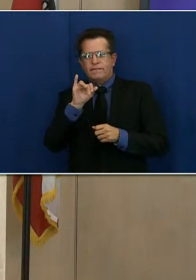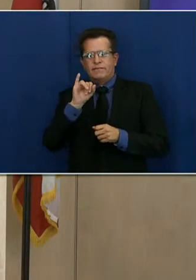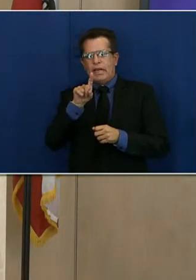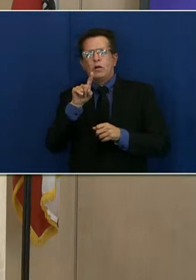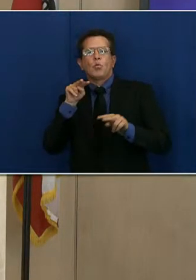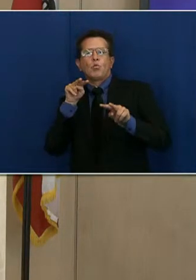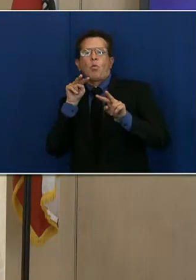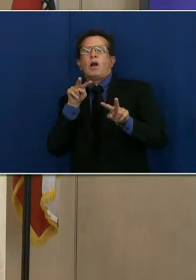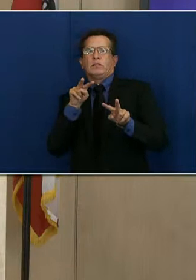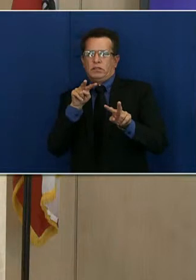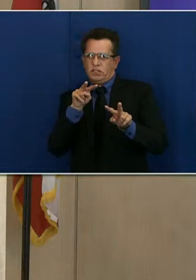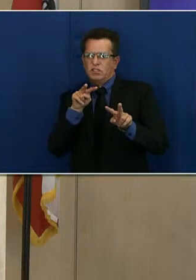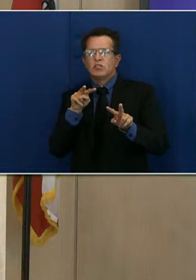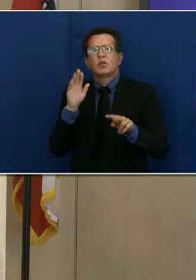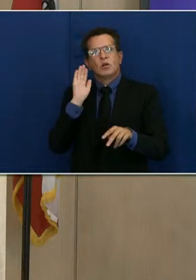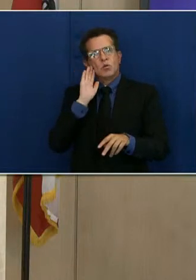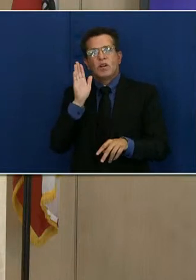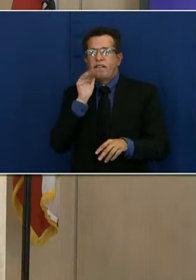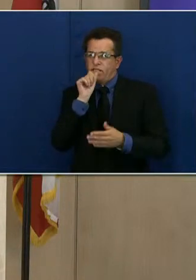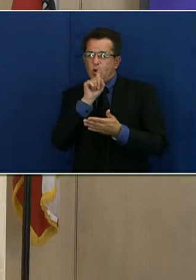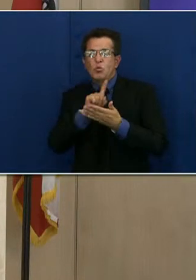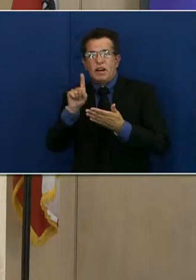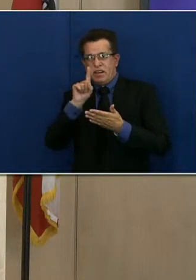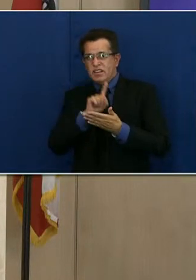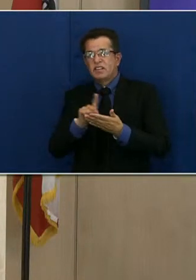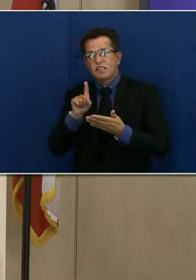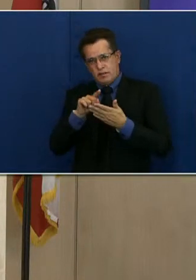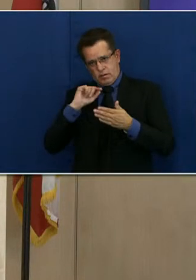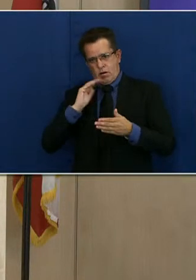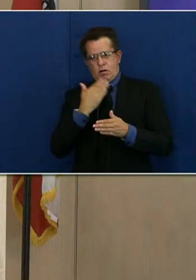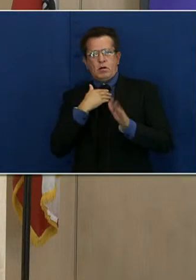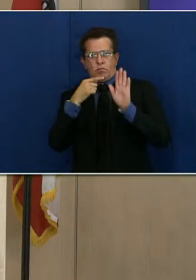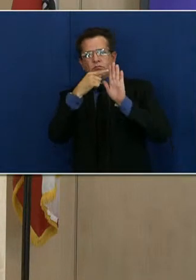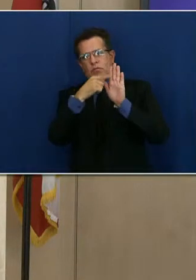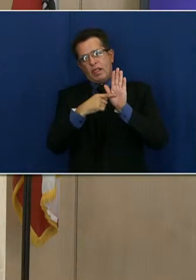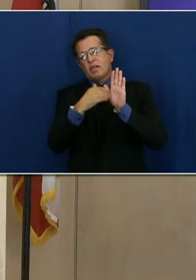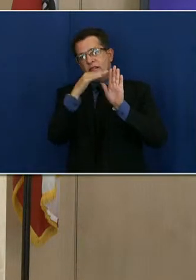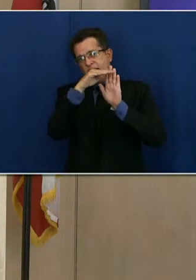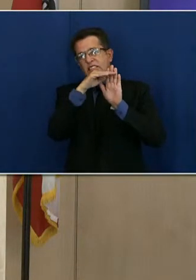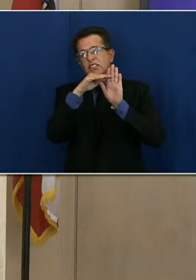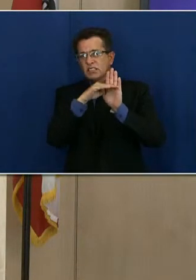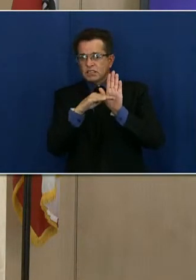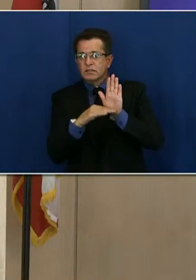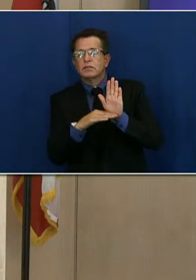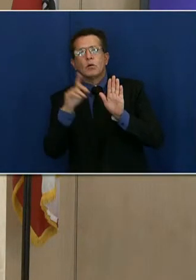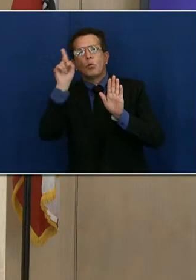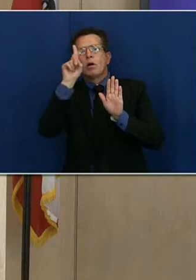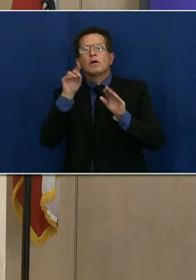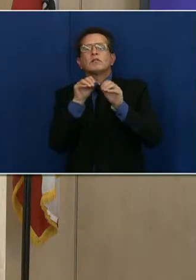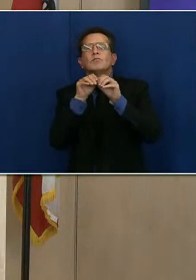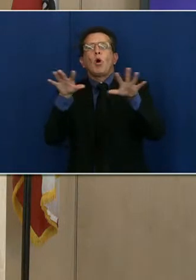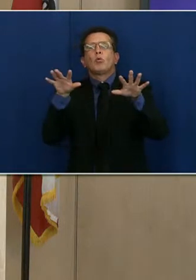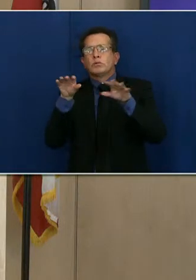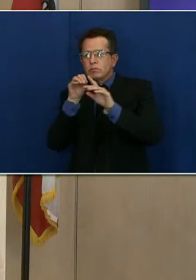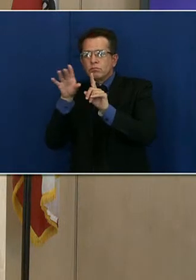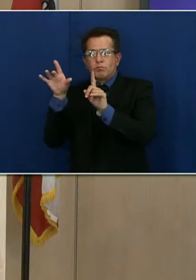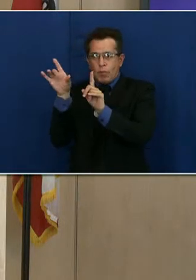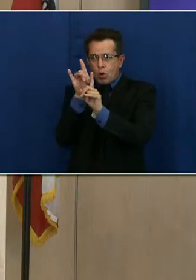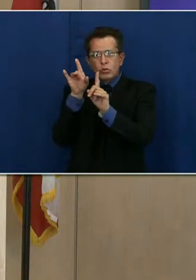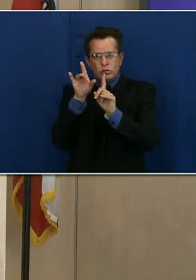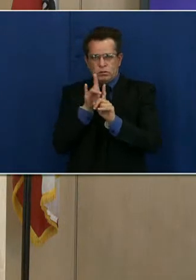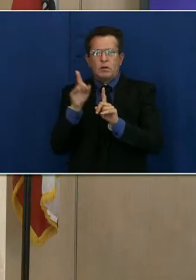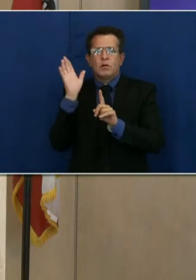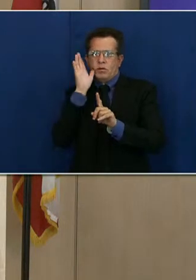In the latter part of the publication, we have a list of the exposures of cases that have been